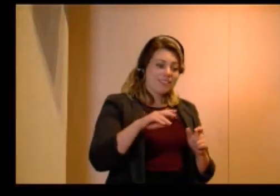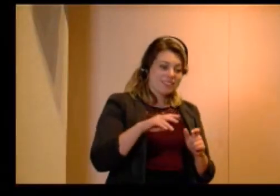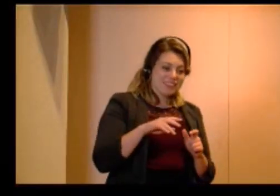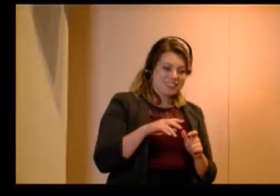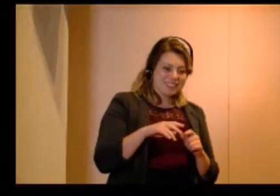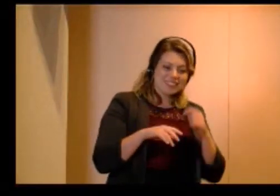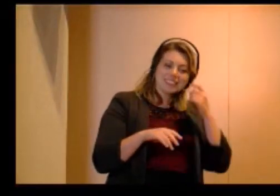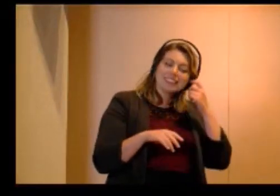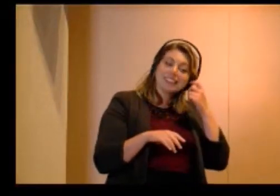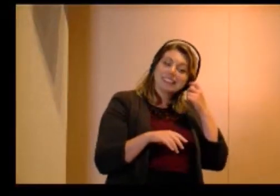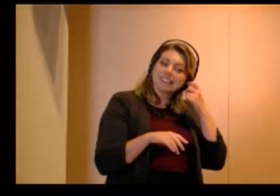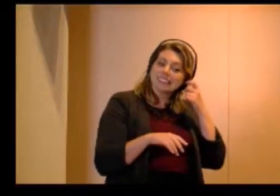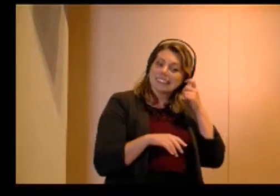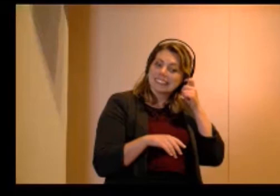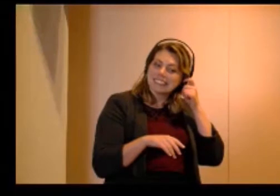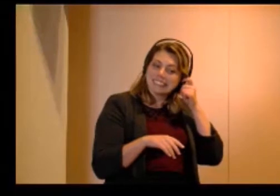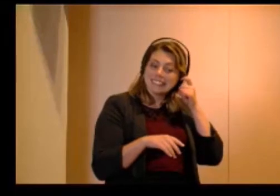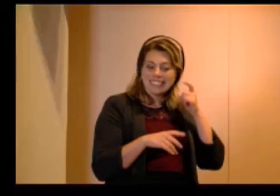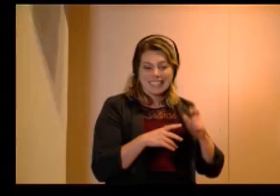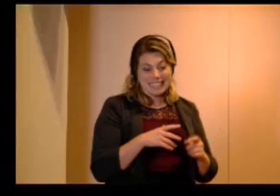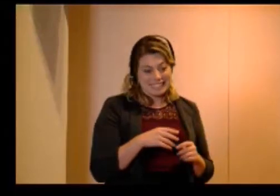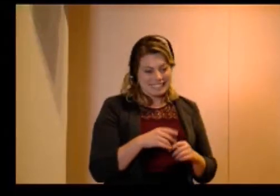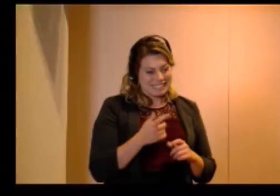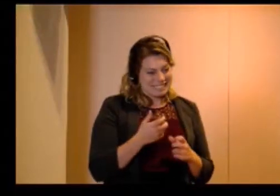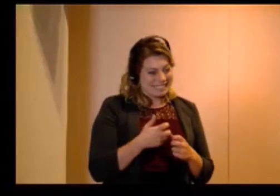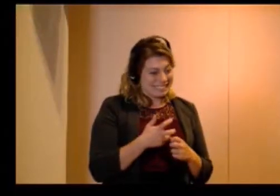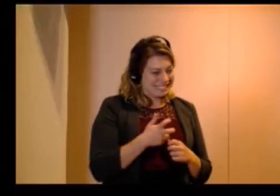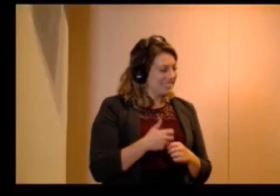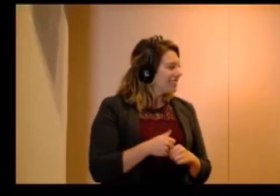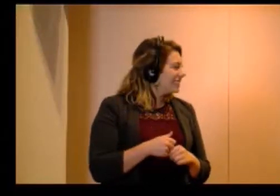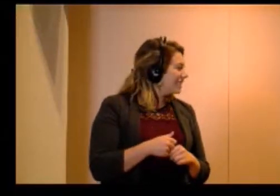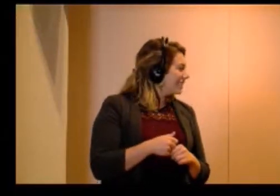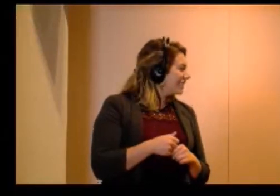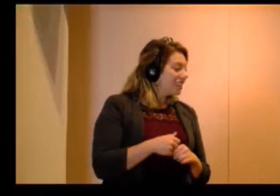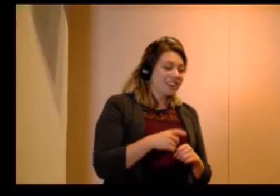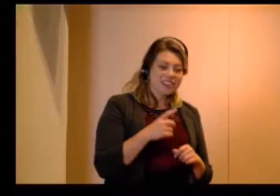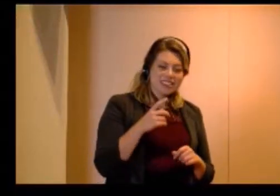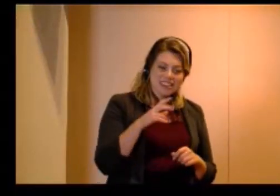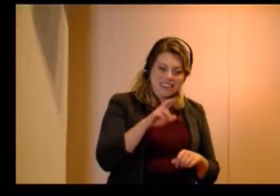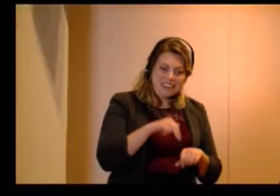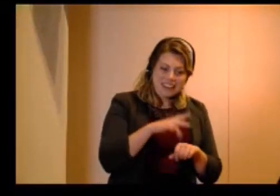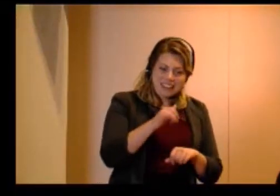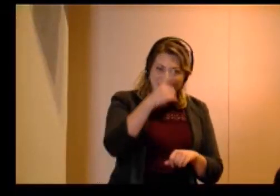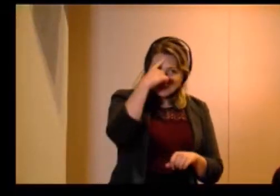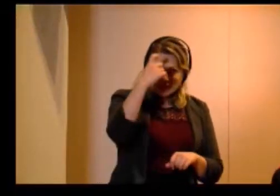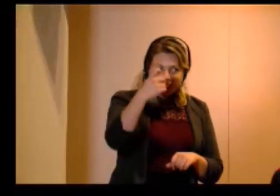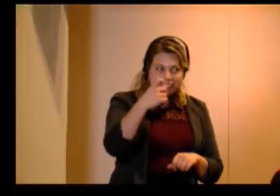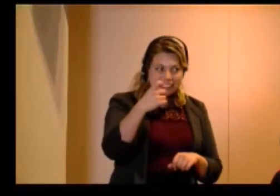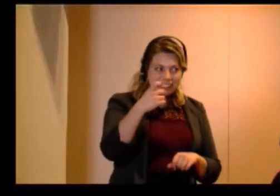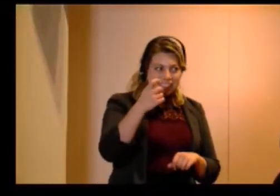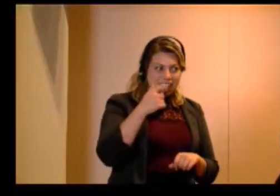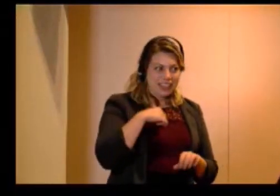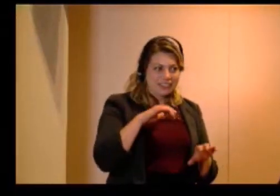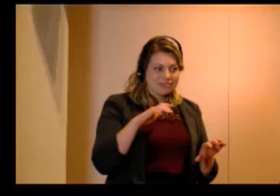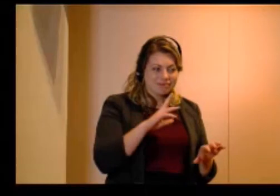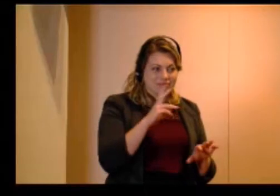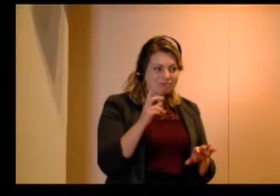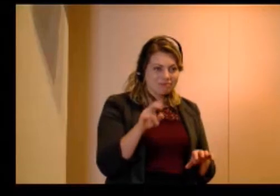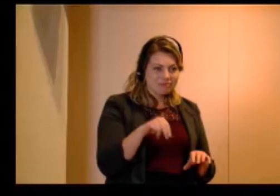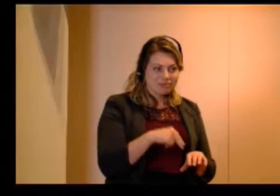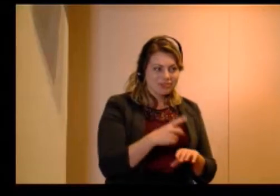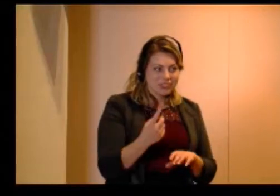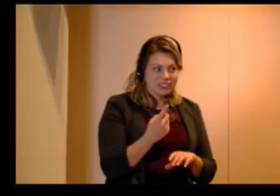search actually what is out on the internet around there. And then ideally, sort of in my dreams, right, I would have then something that can, say, digest